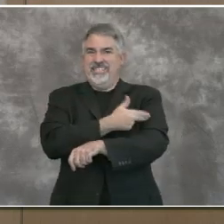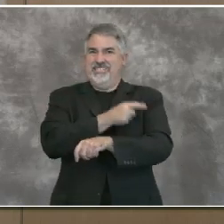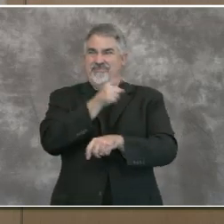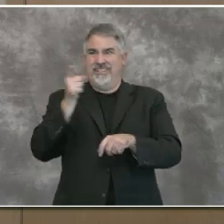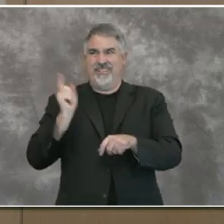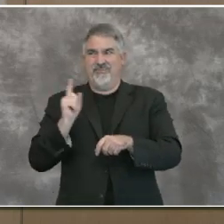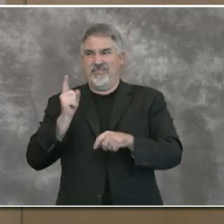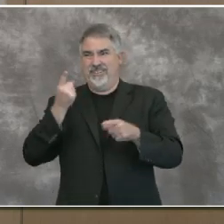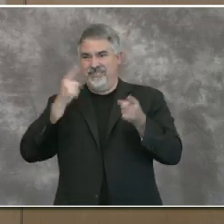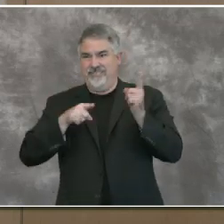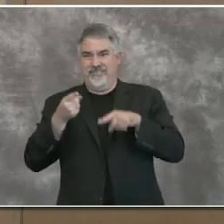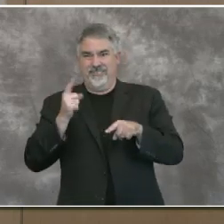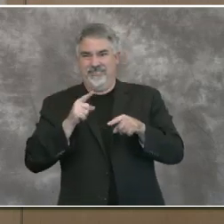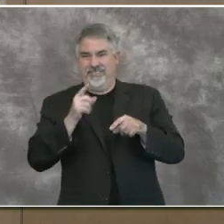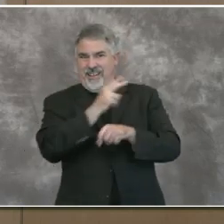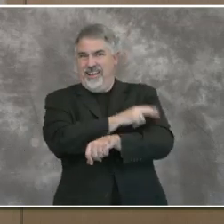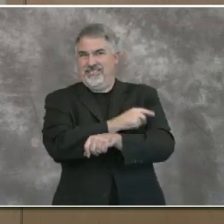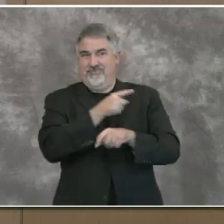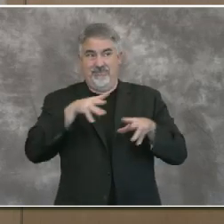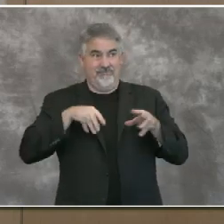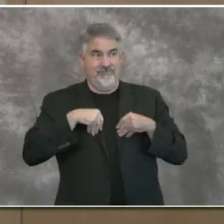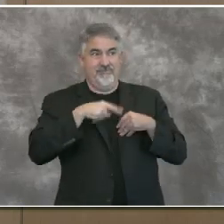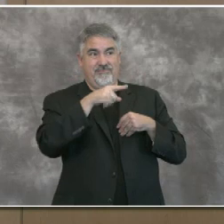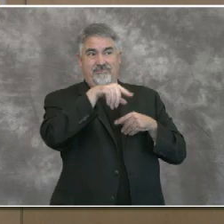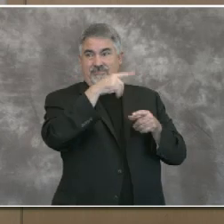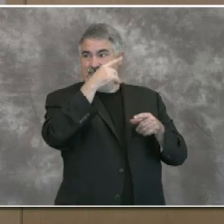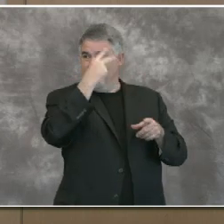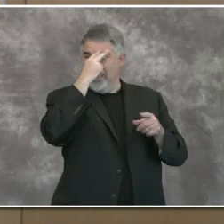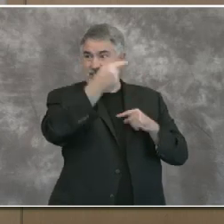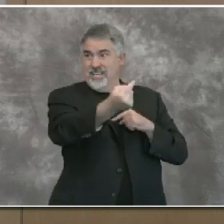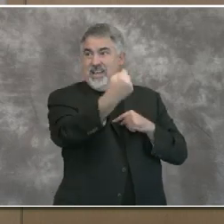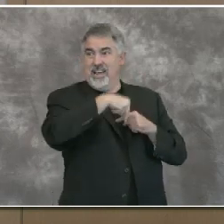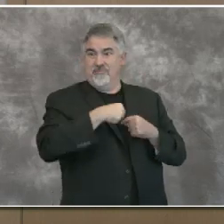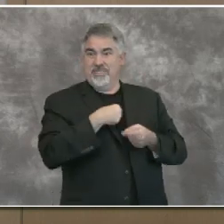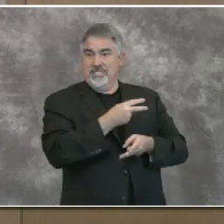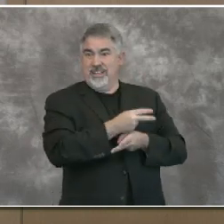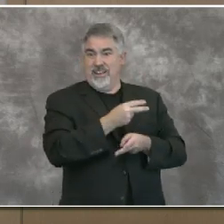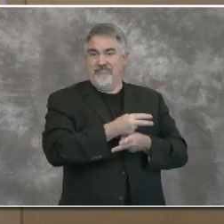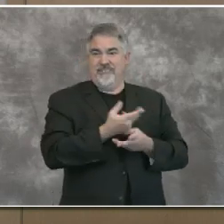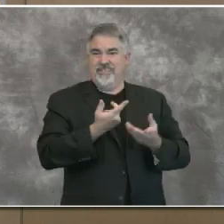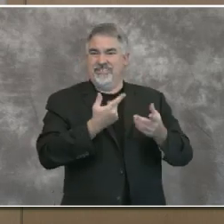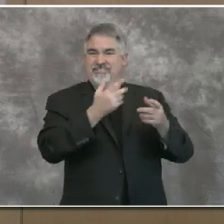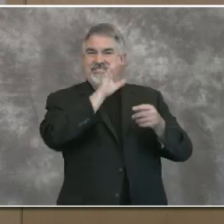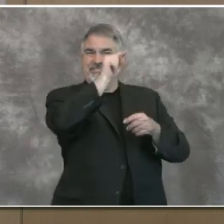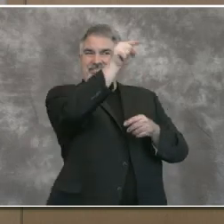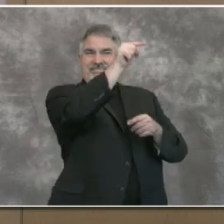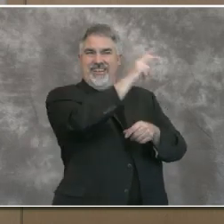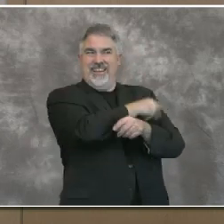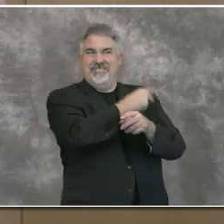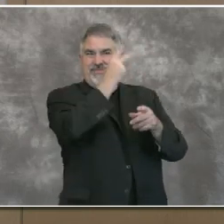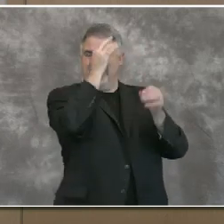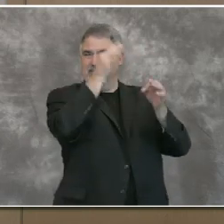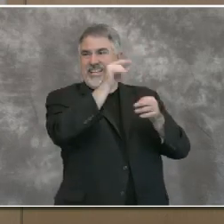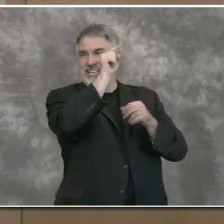decision or policy decision that would be made by individual hospitals.